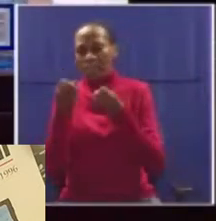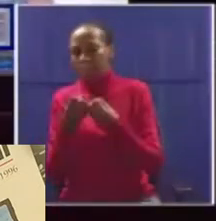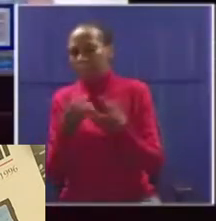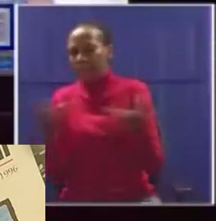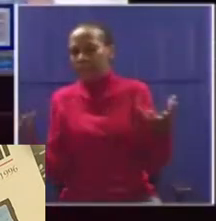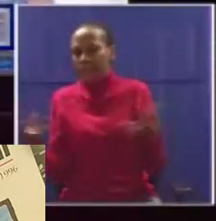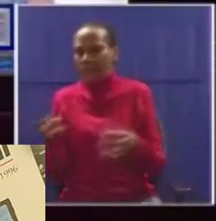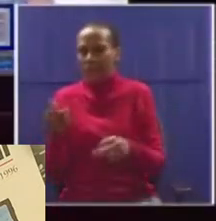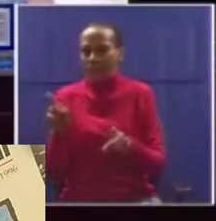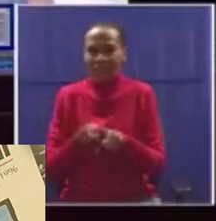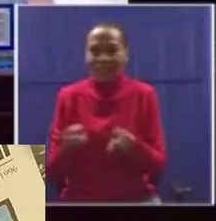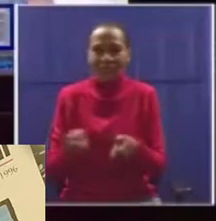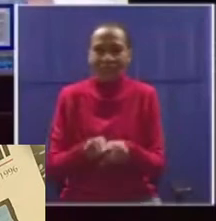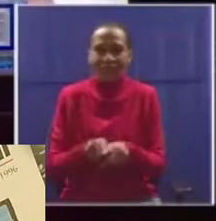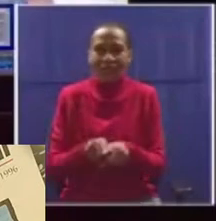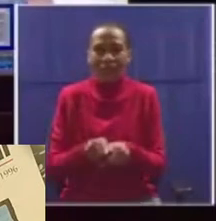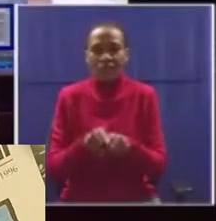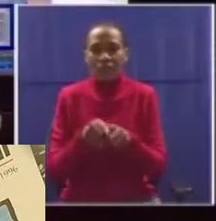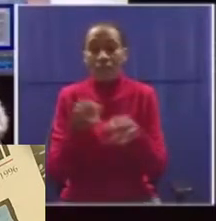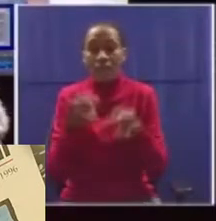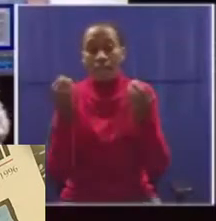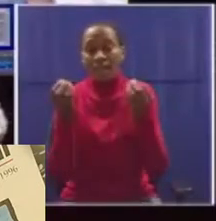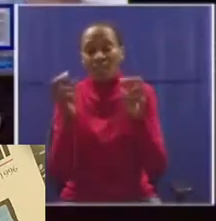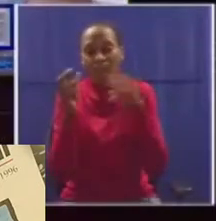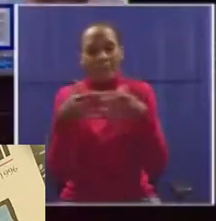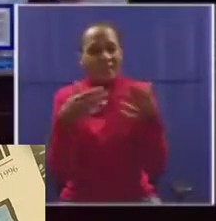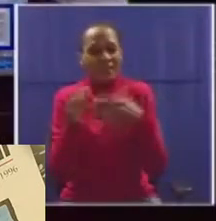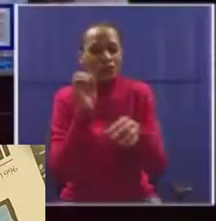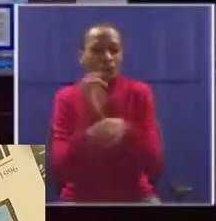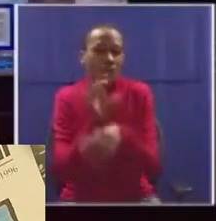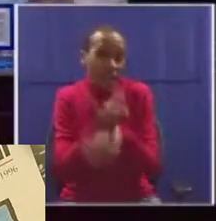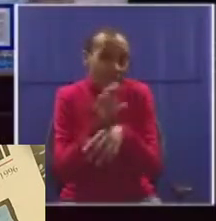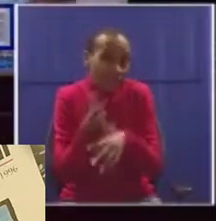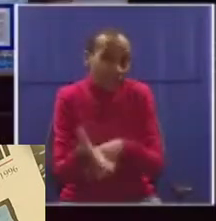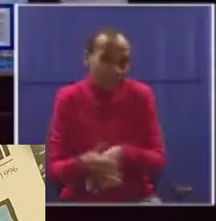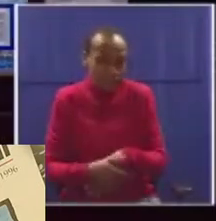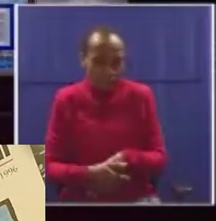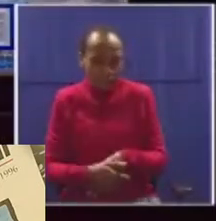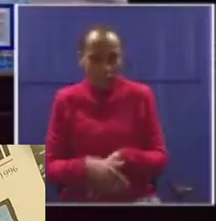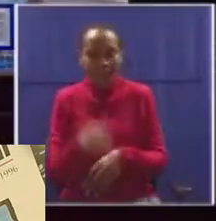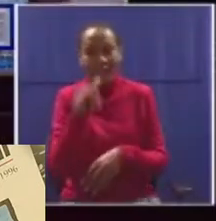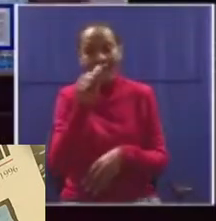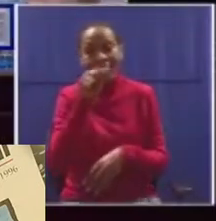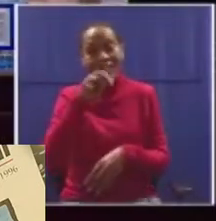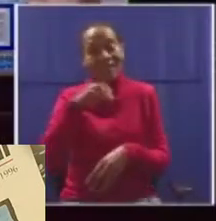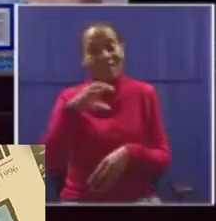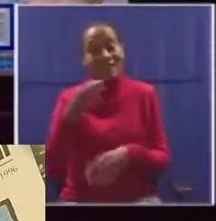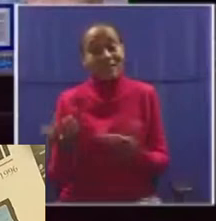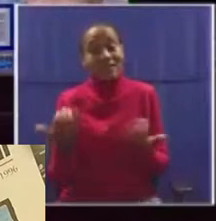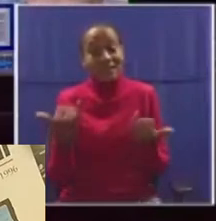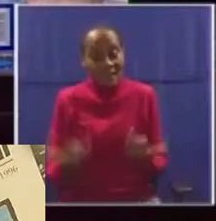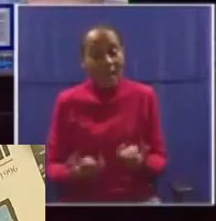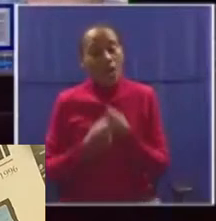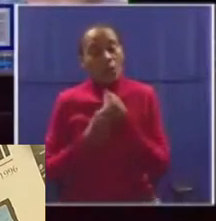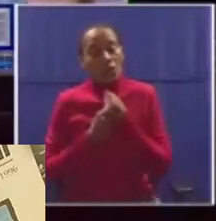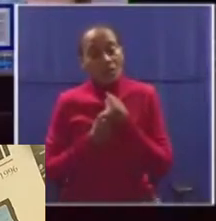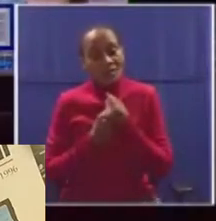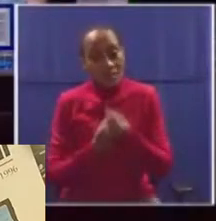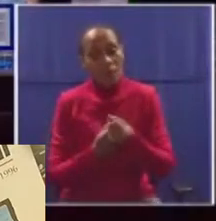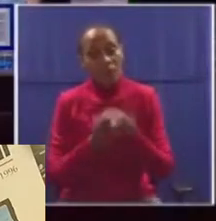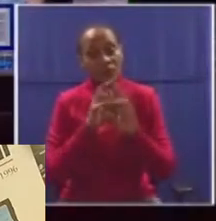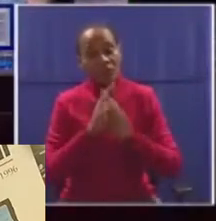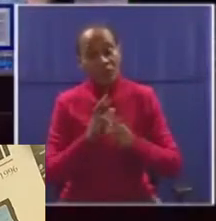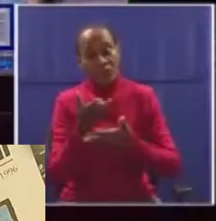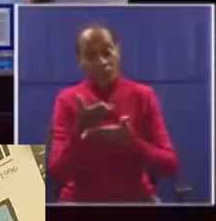including matters of briefing Che the African National Congress rises in support of their